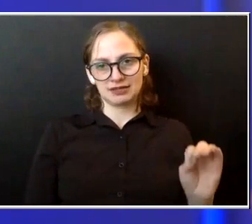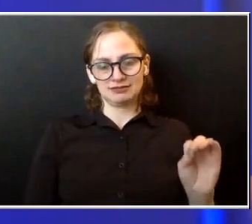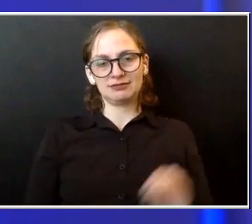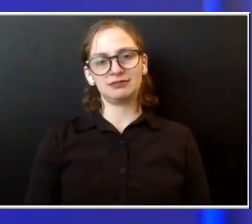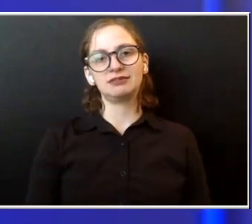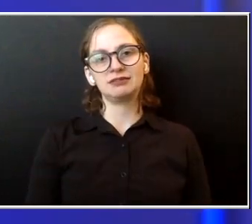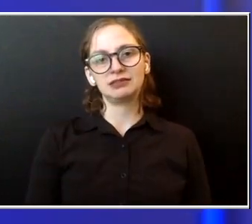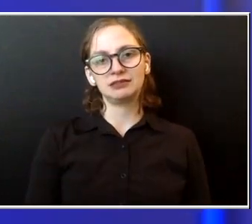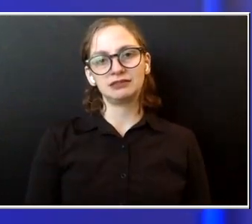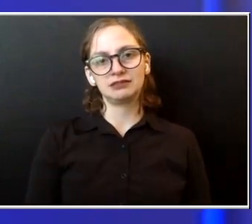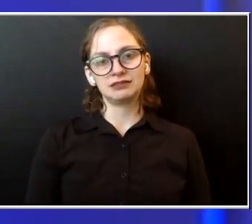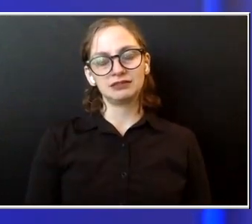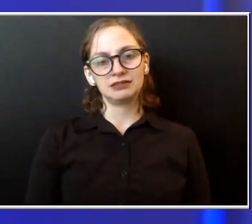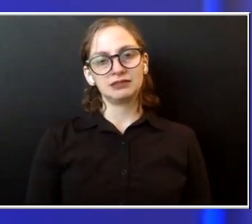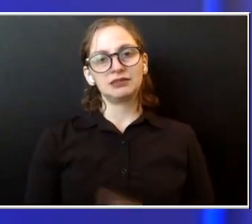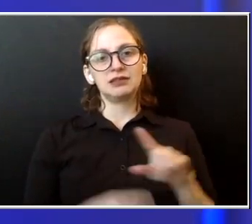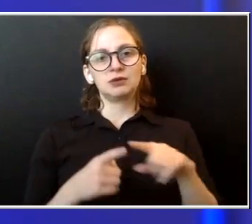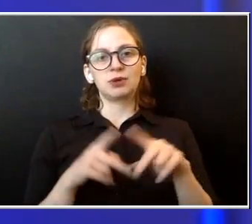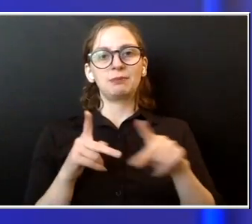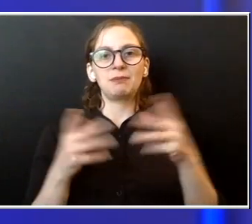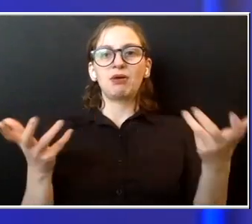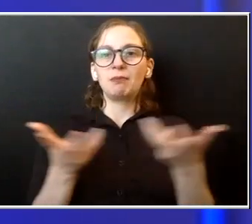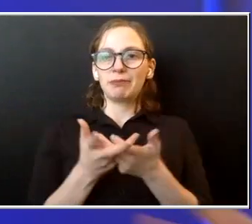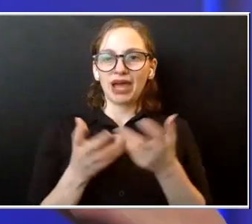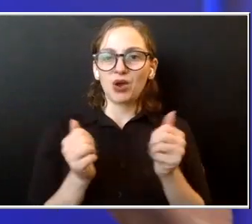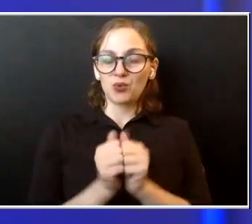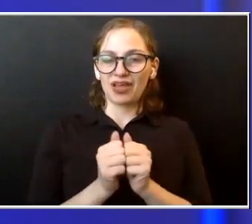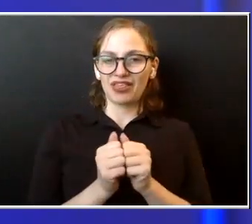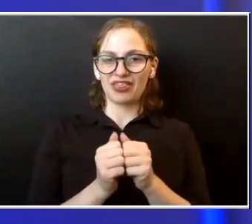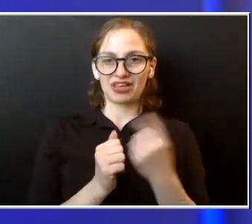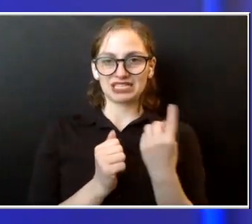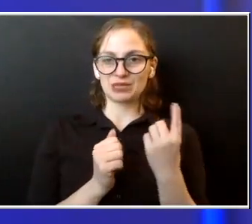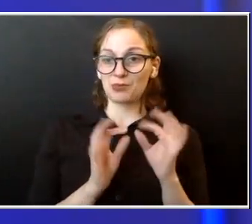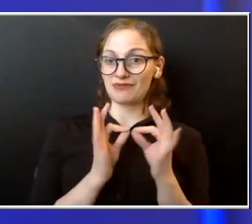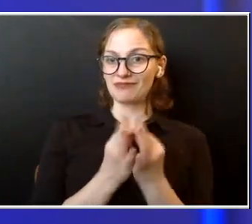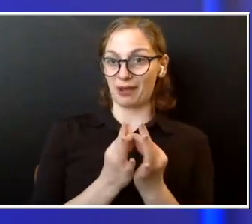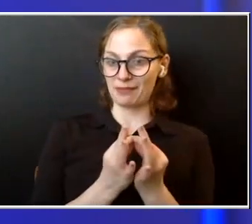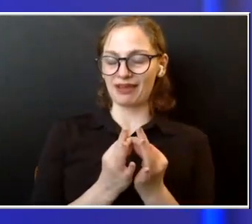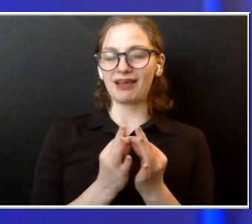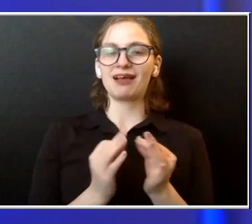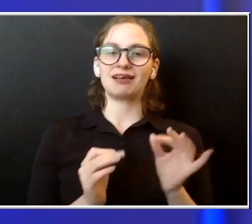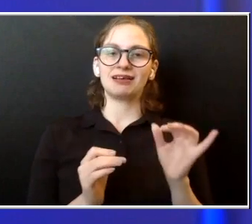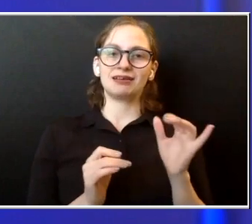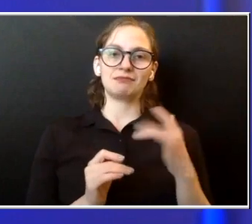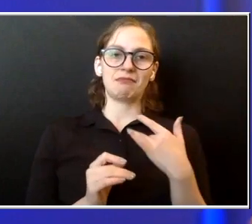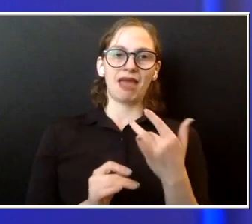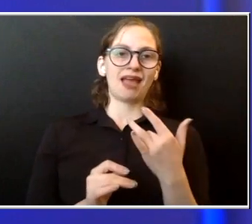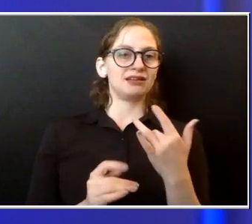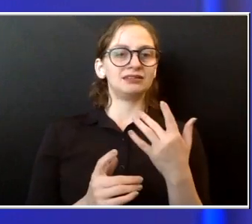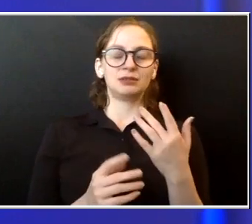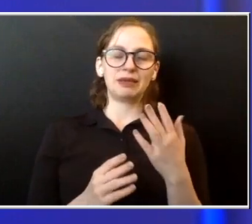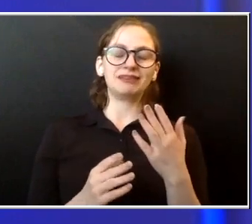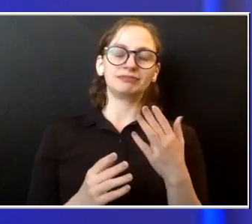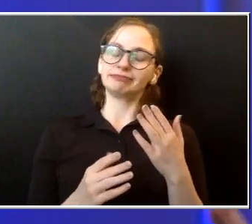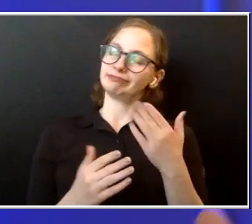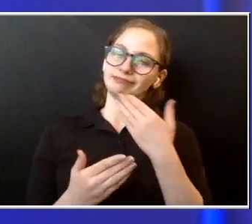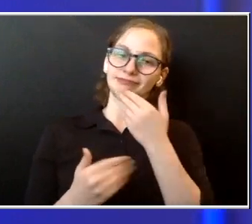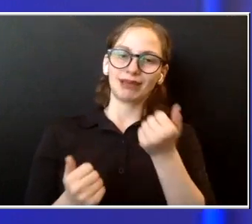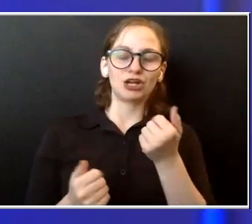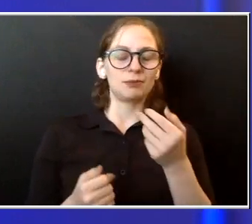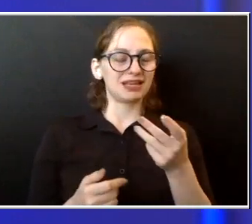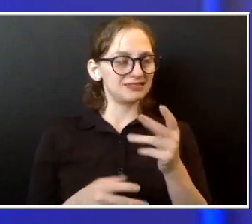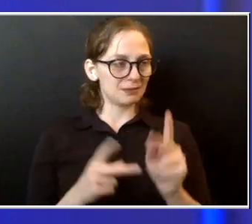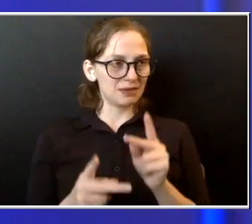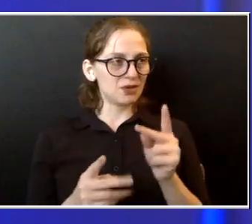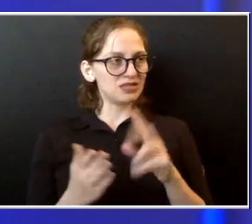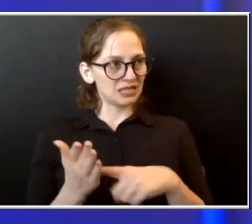people are afraid. You're like, what if I give him my kidney? But look at the response. I mean, he's got a much better life, longer life. He's